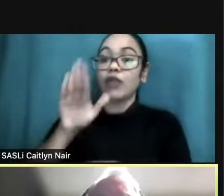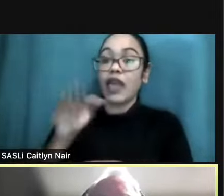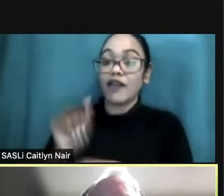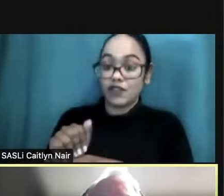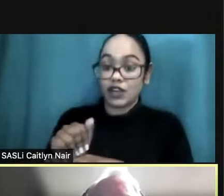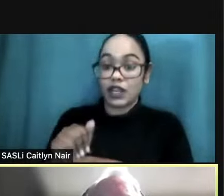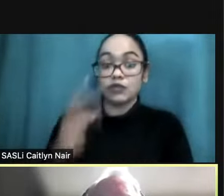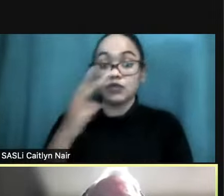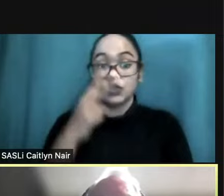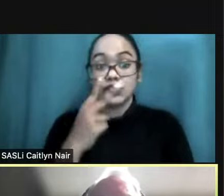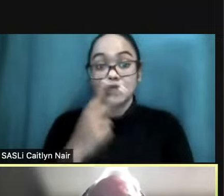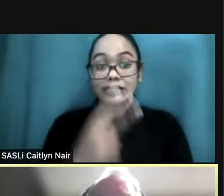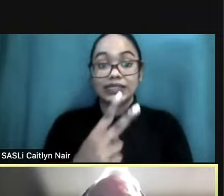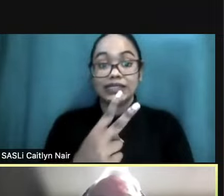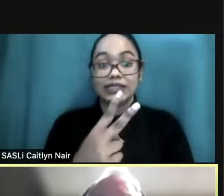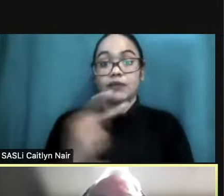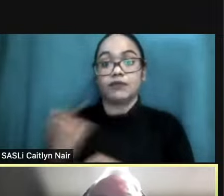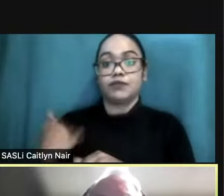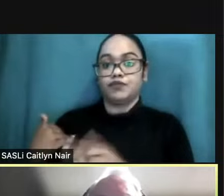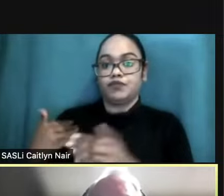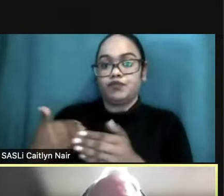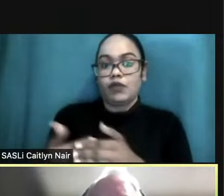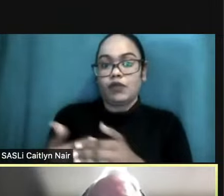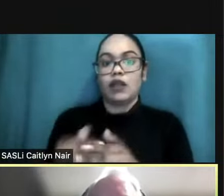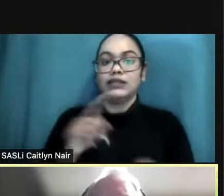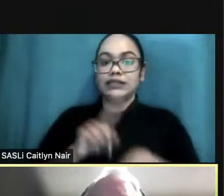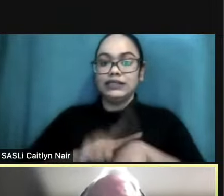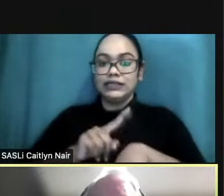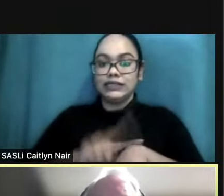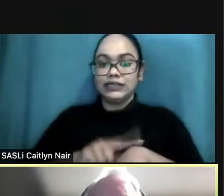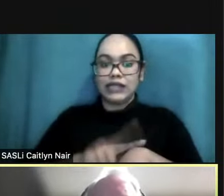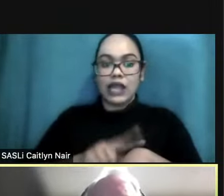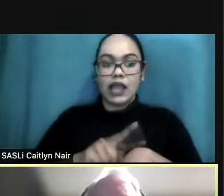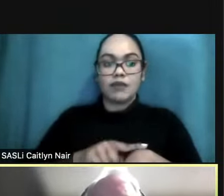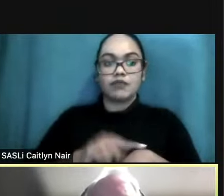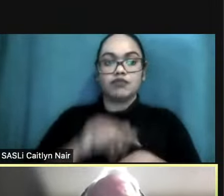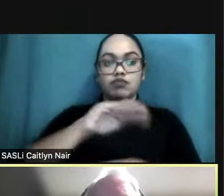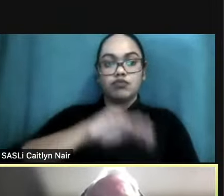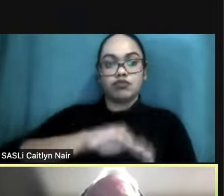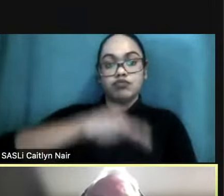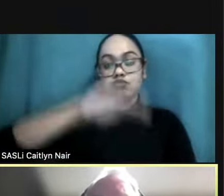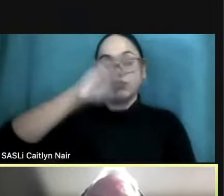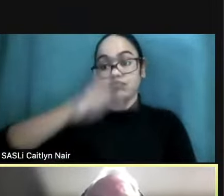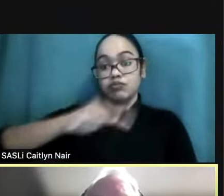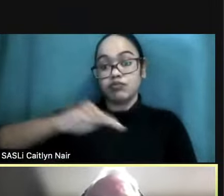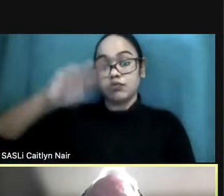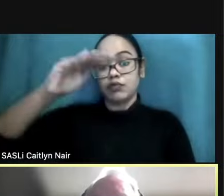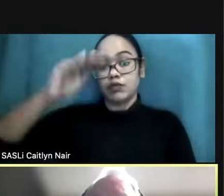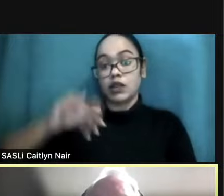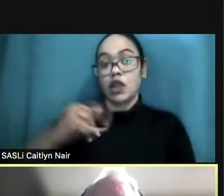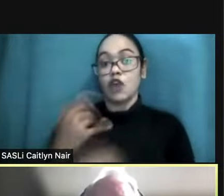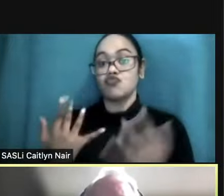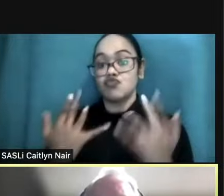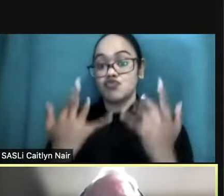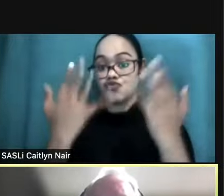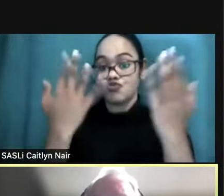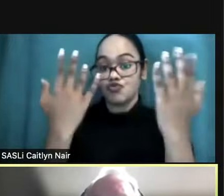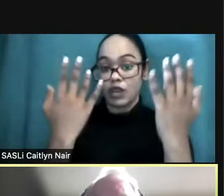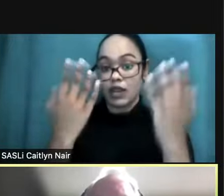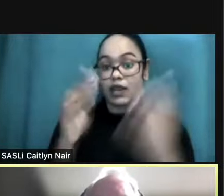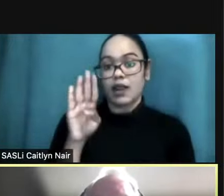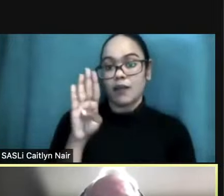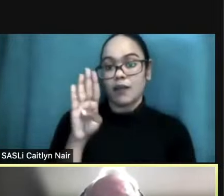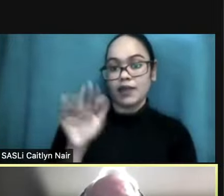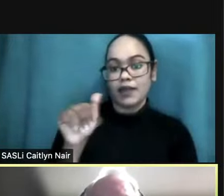over time just the proportion of all the genome sequences that we generate and which variant they are in